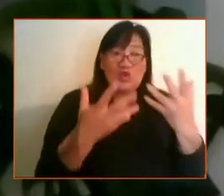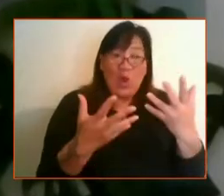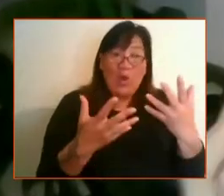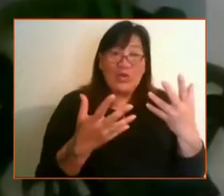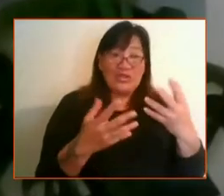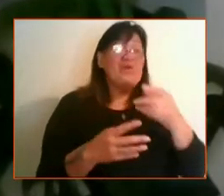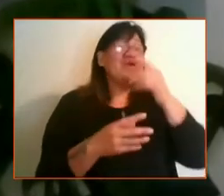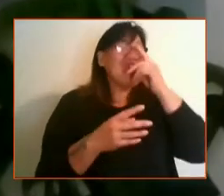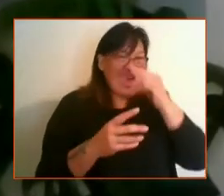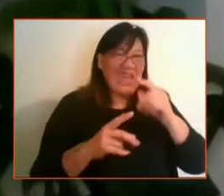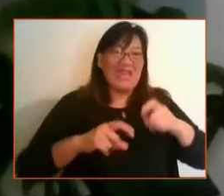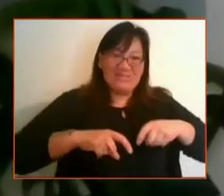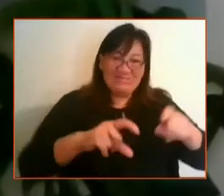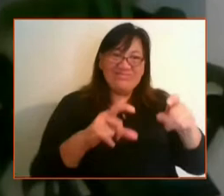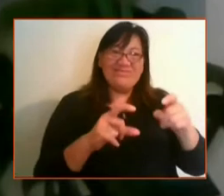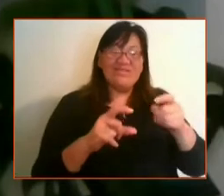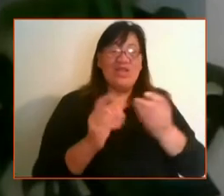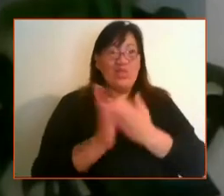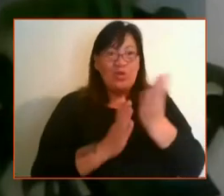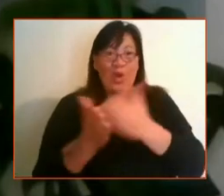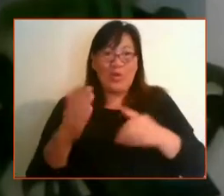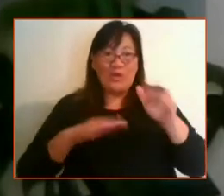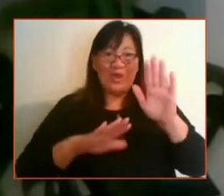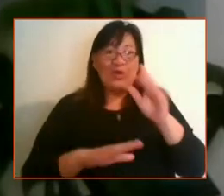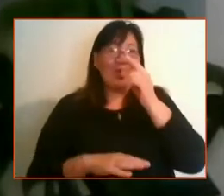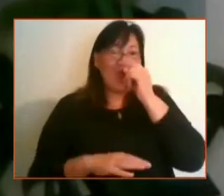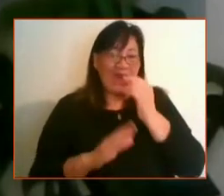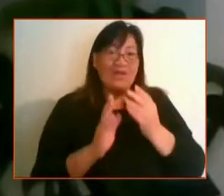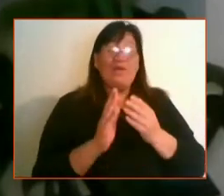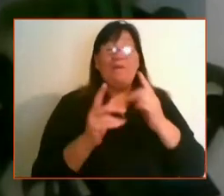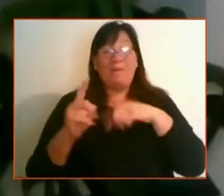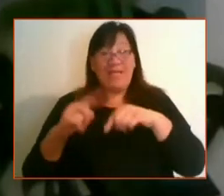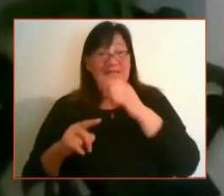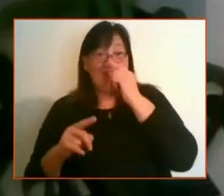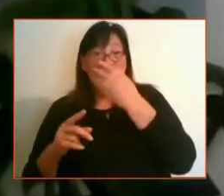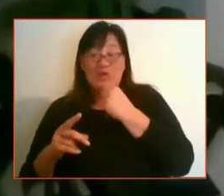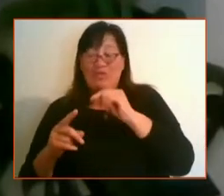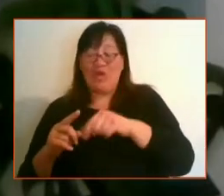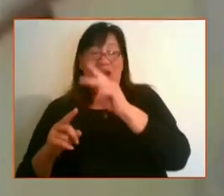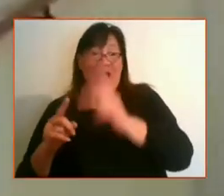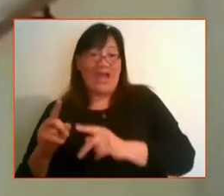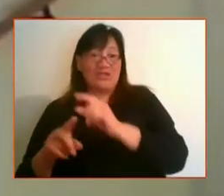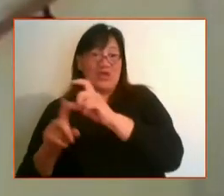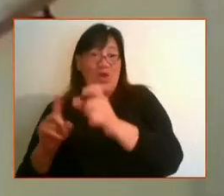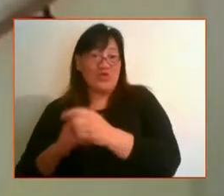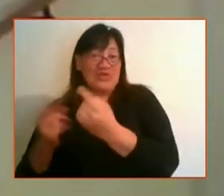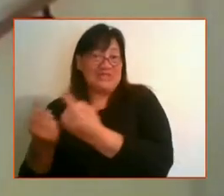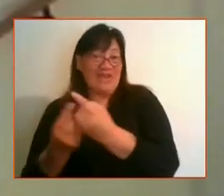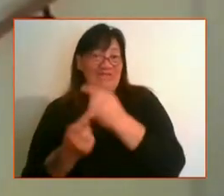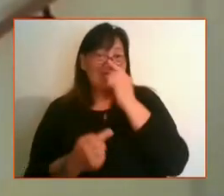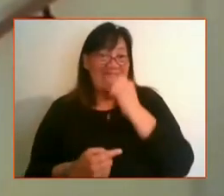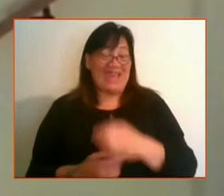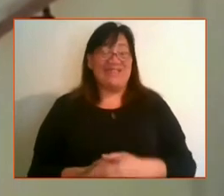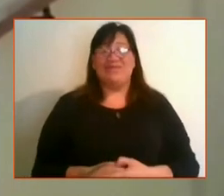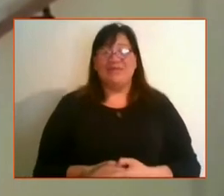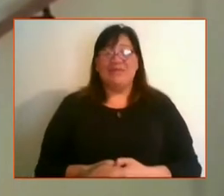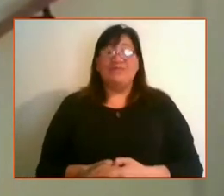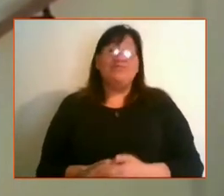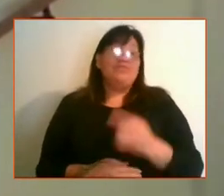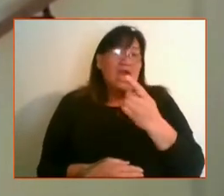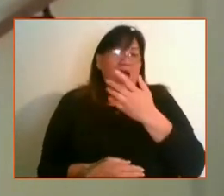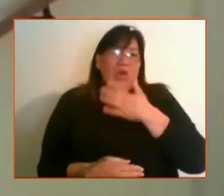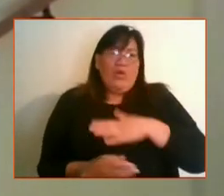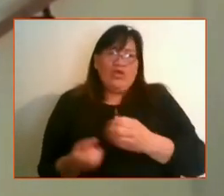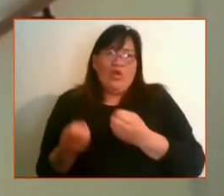apply this across Aotearoa, across the arts and cultural space. I just want to give Jonathan and Carmel